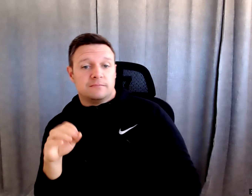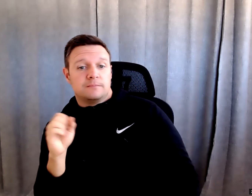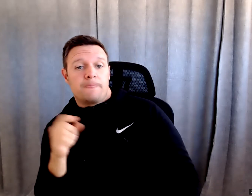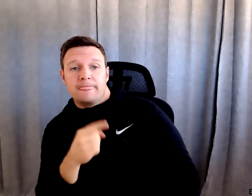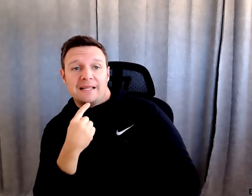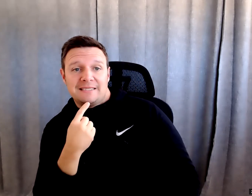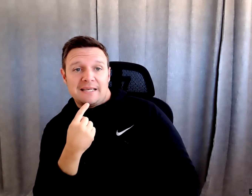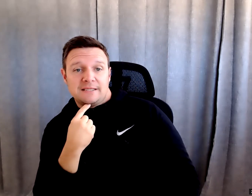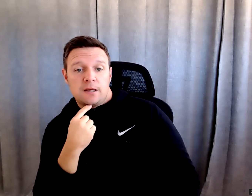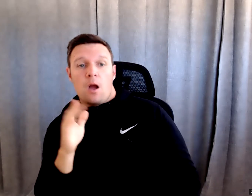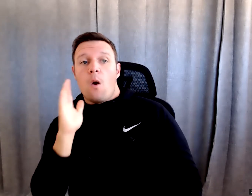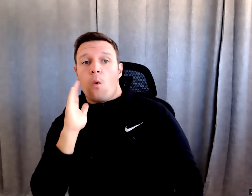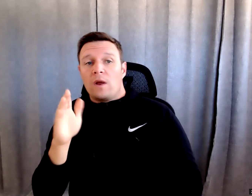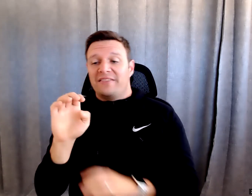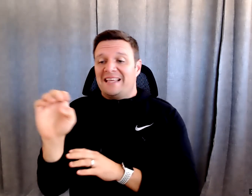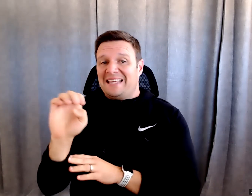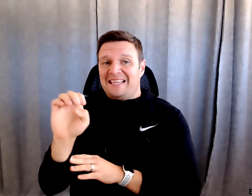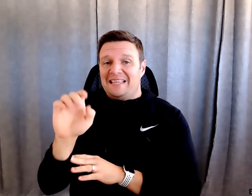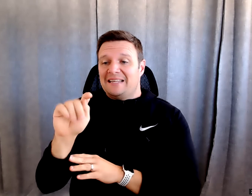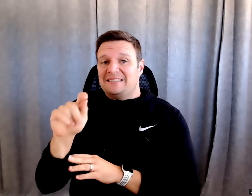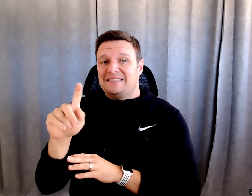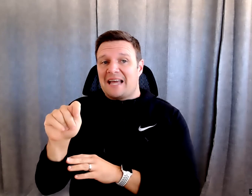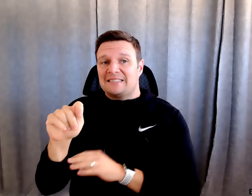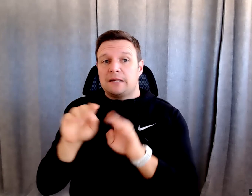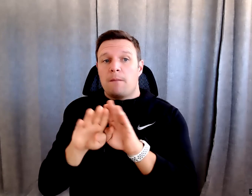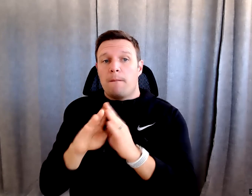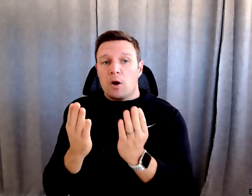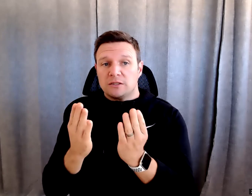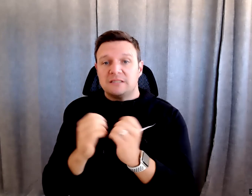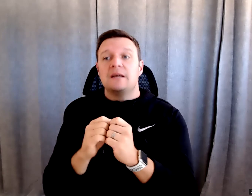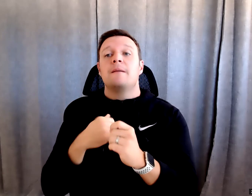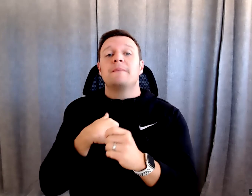says, will the e-textbooks be available for the whole semester?